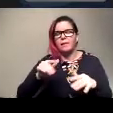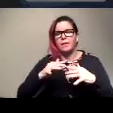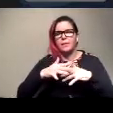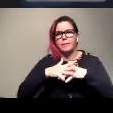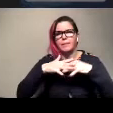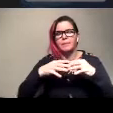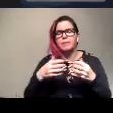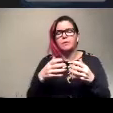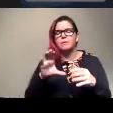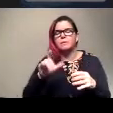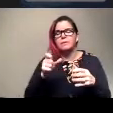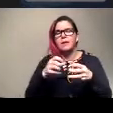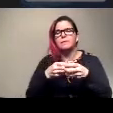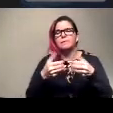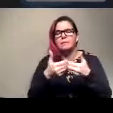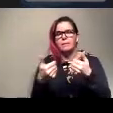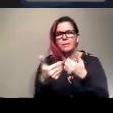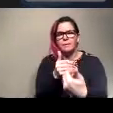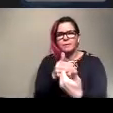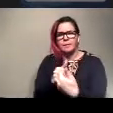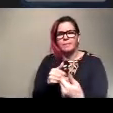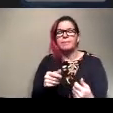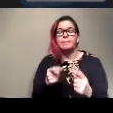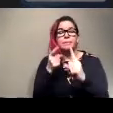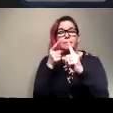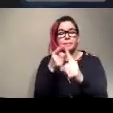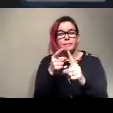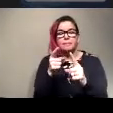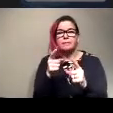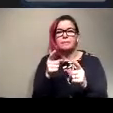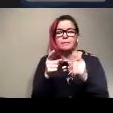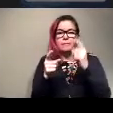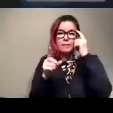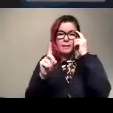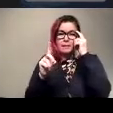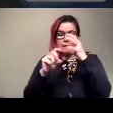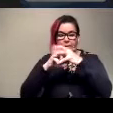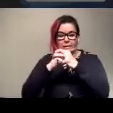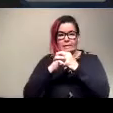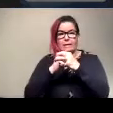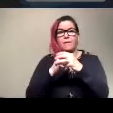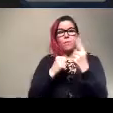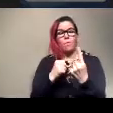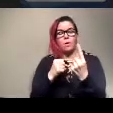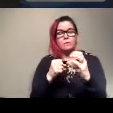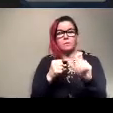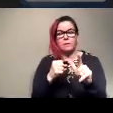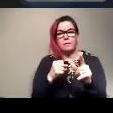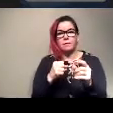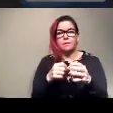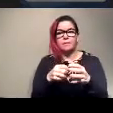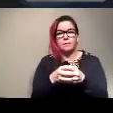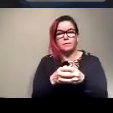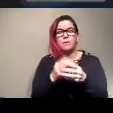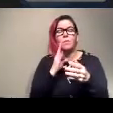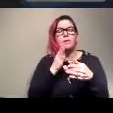from each other. And ideally, you get to a density of cells where you have one cell that then starts